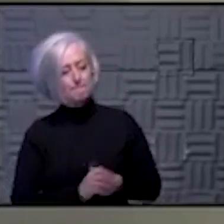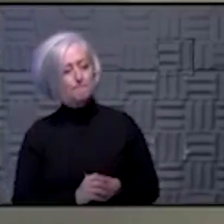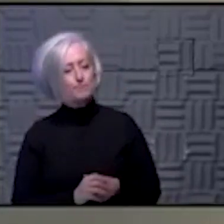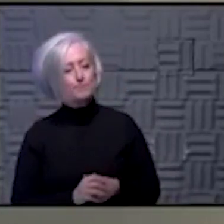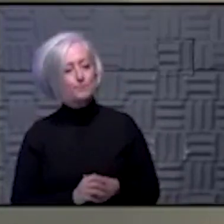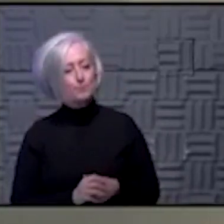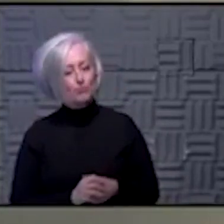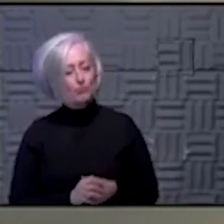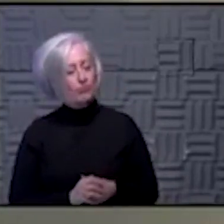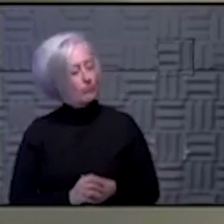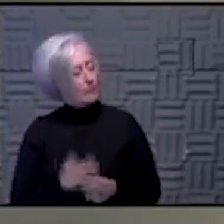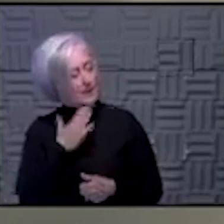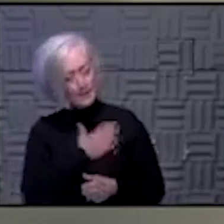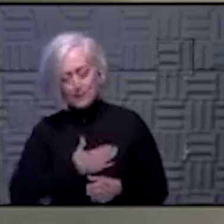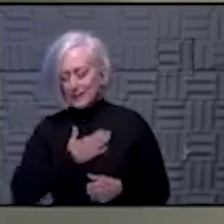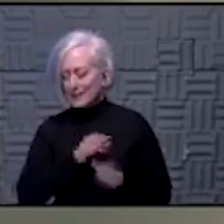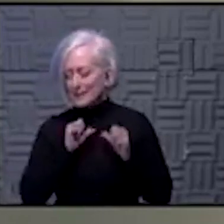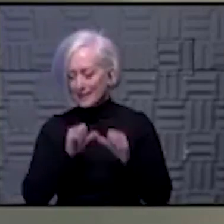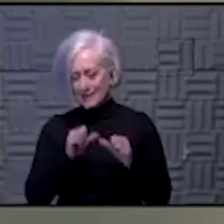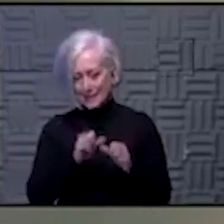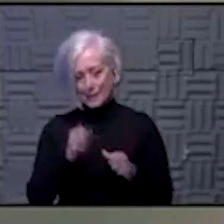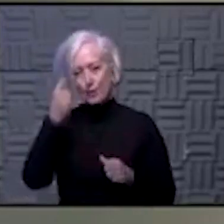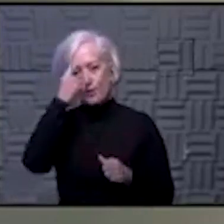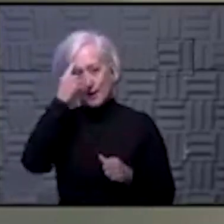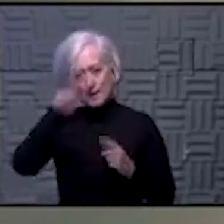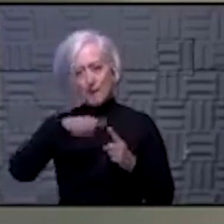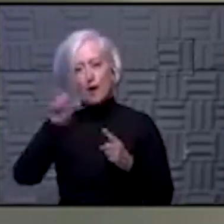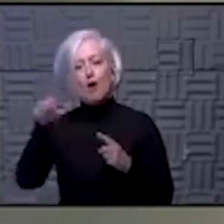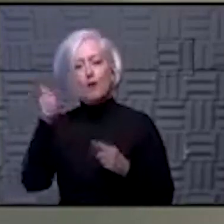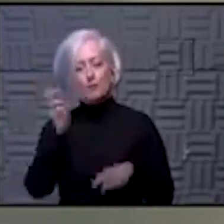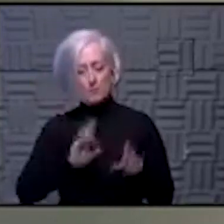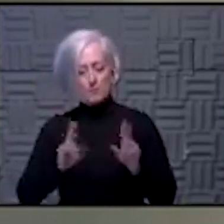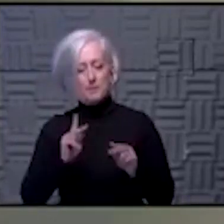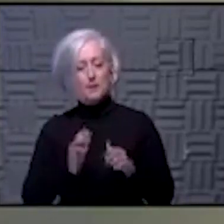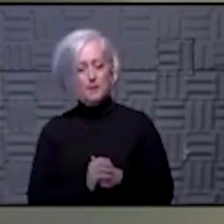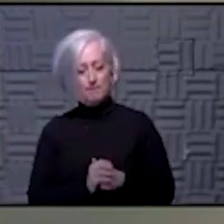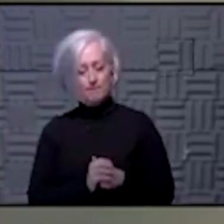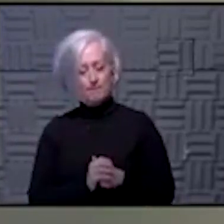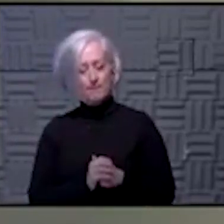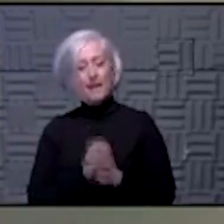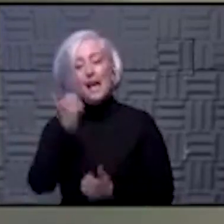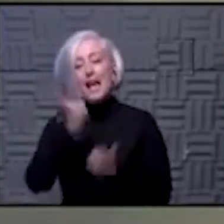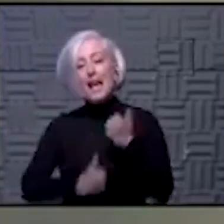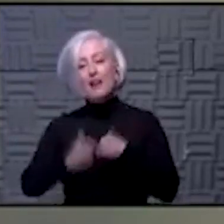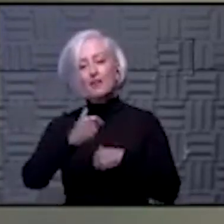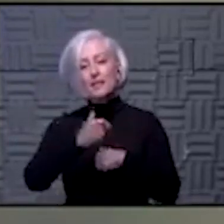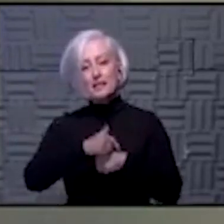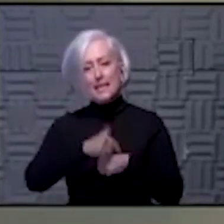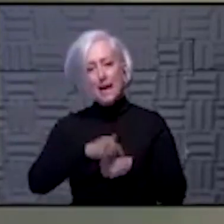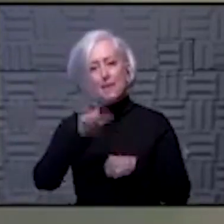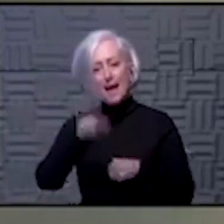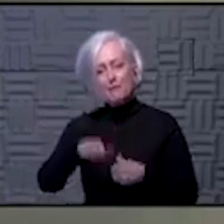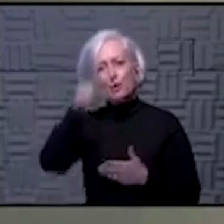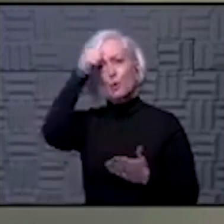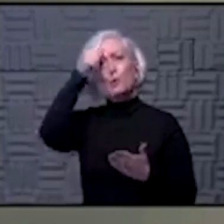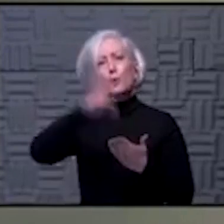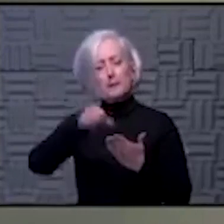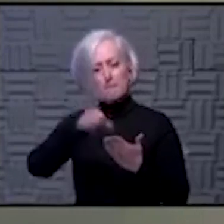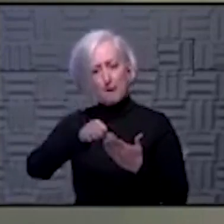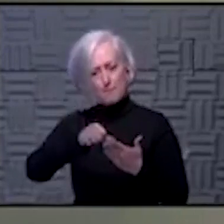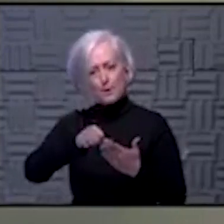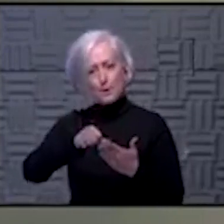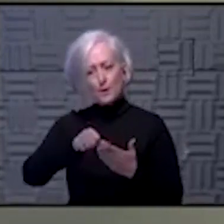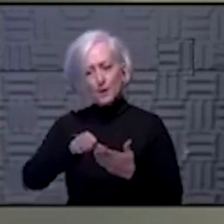Just continue to think about one another, and I always, every time, I have to be mindful and deliberate with everything I